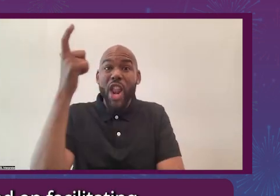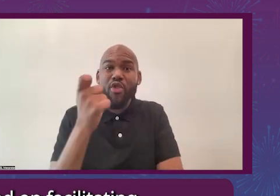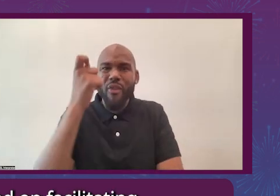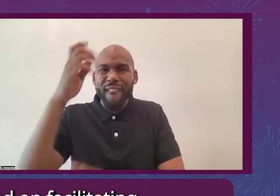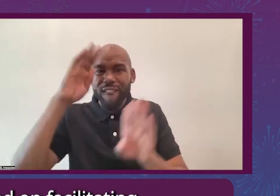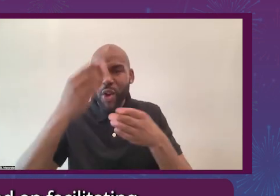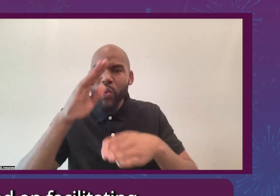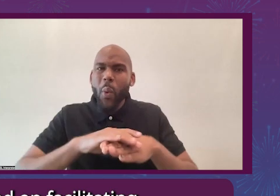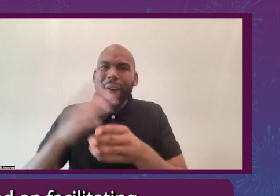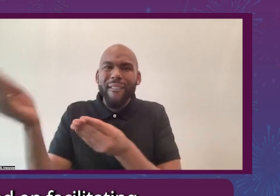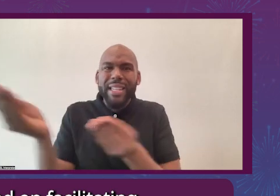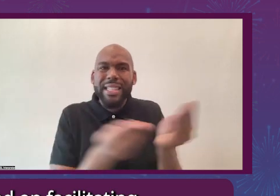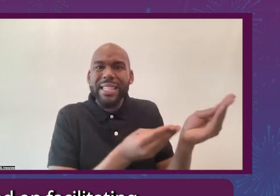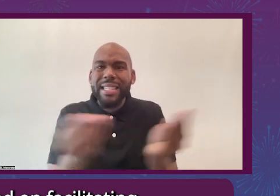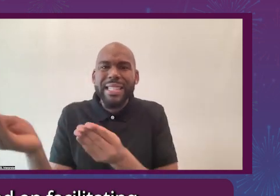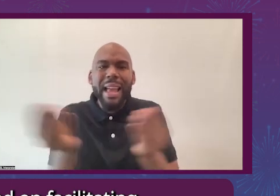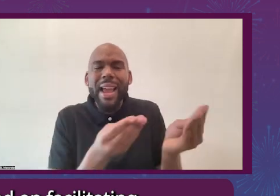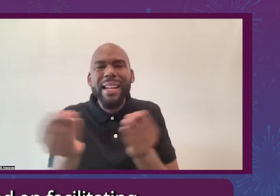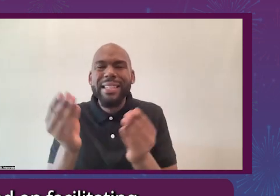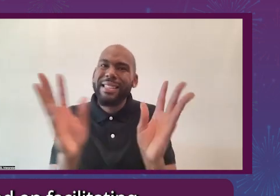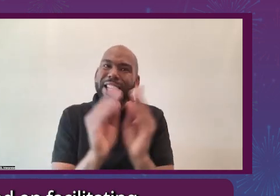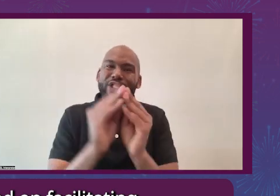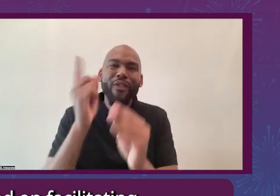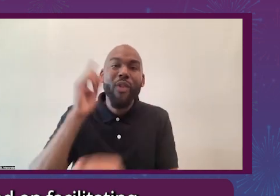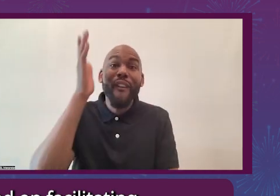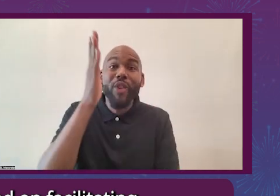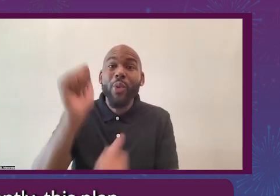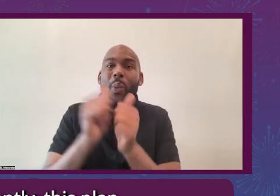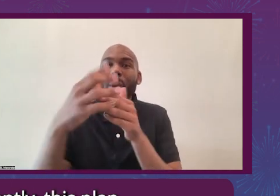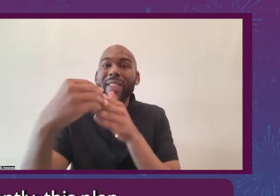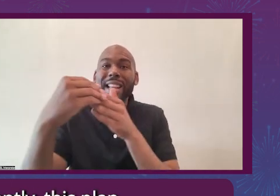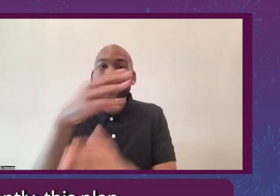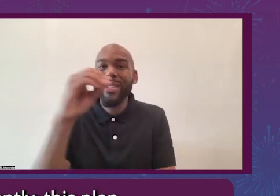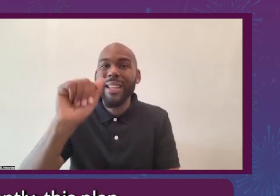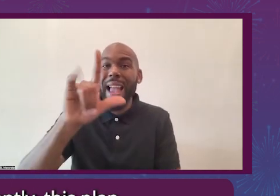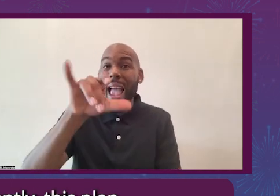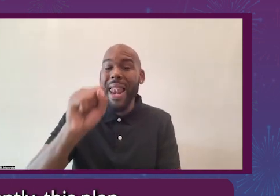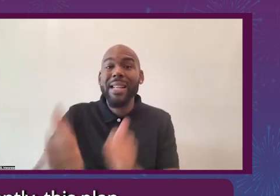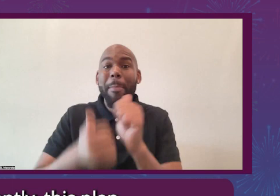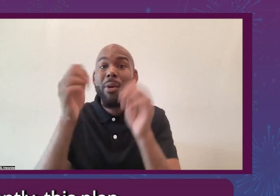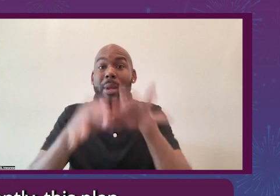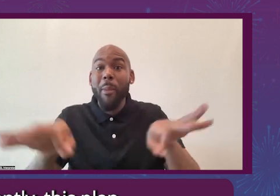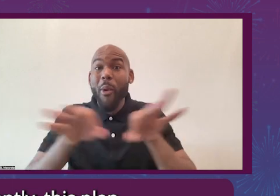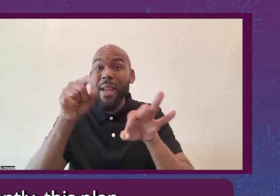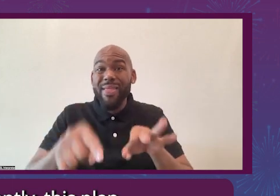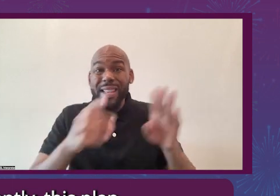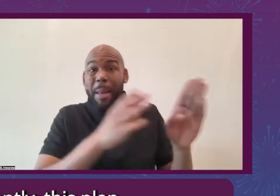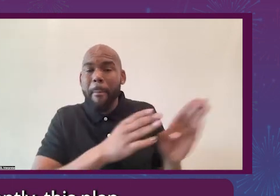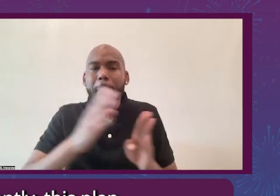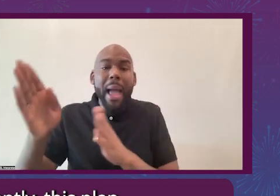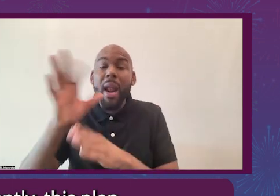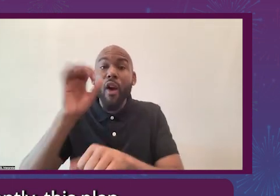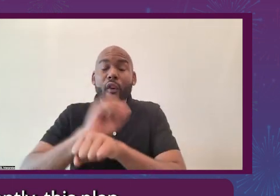$200,000 grant to WID has focused on facilitating strategic planning sessions for the future with leaders and allies. Importantly,